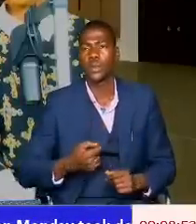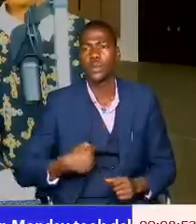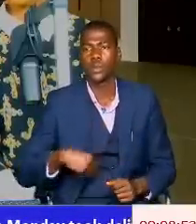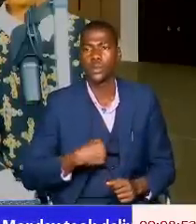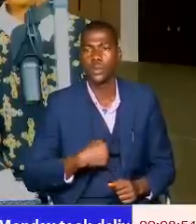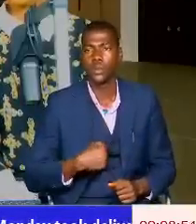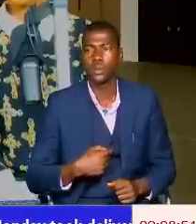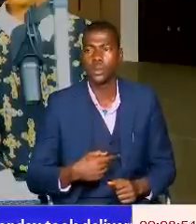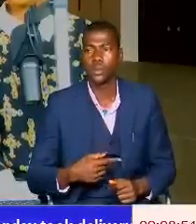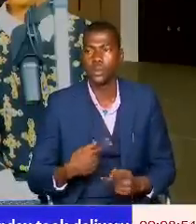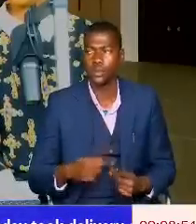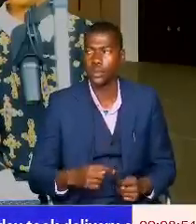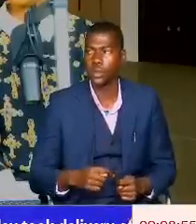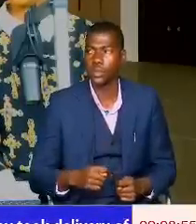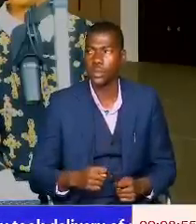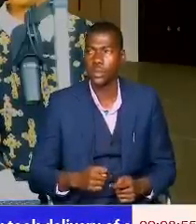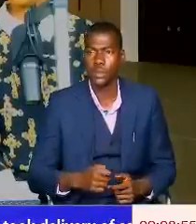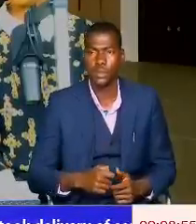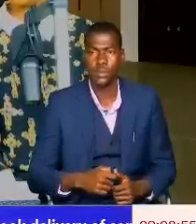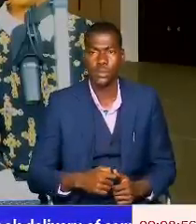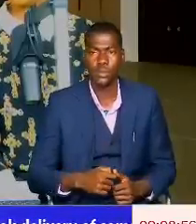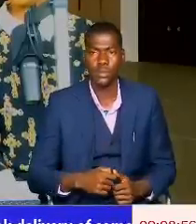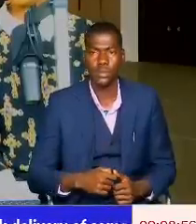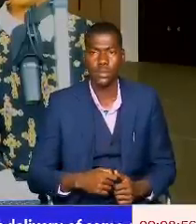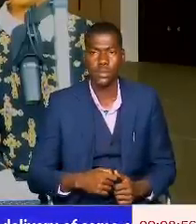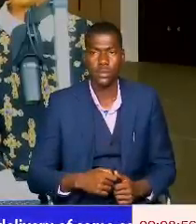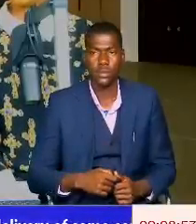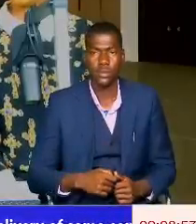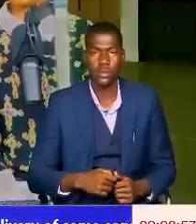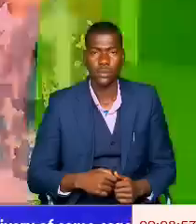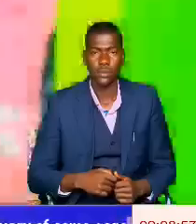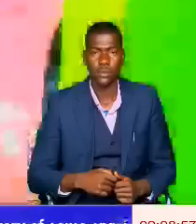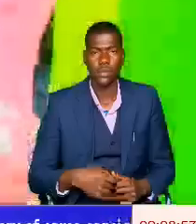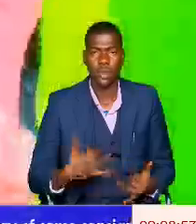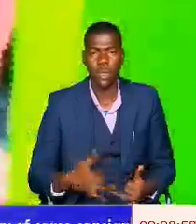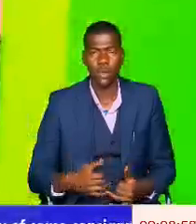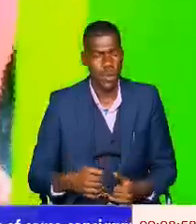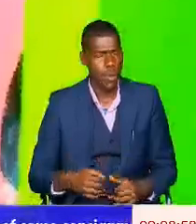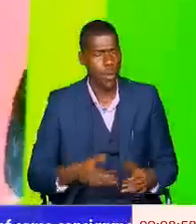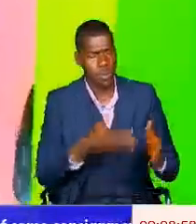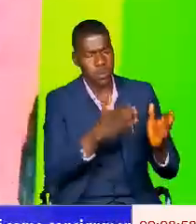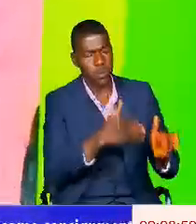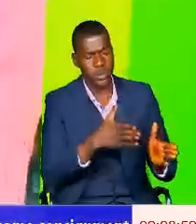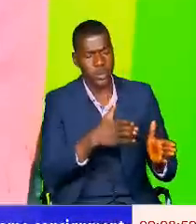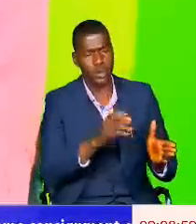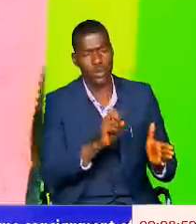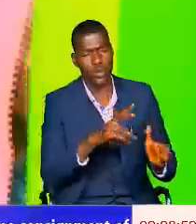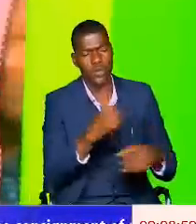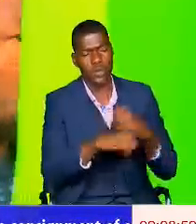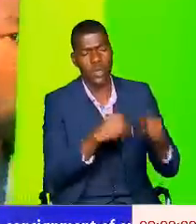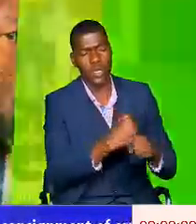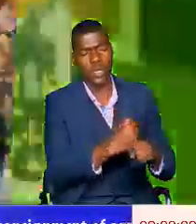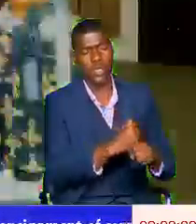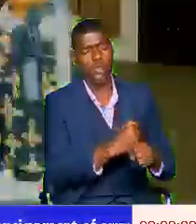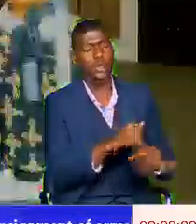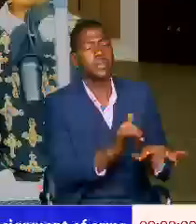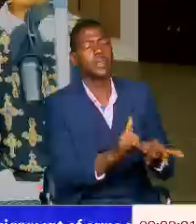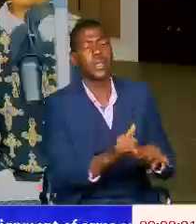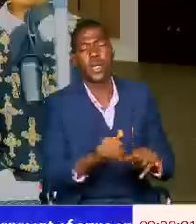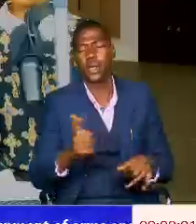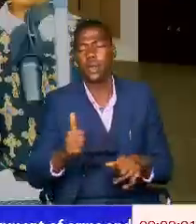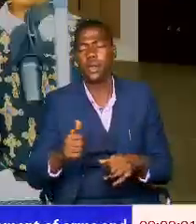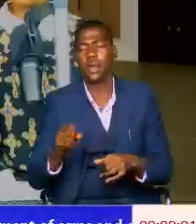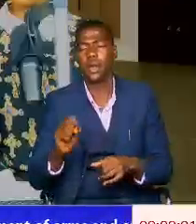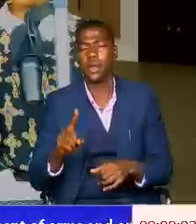one served 11 years for prison, another one 12 years, the one where they condemned by hanging?